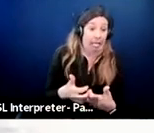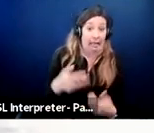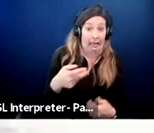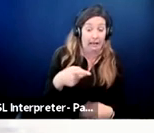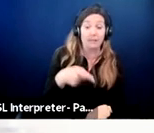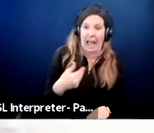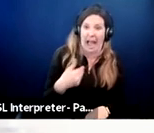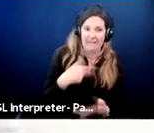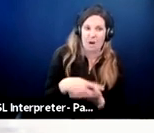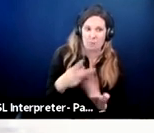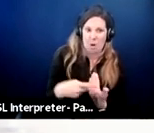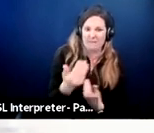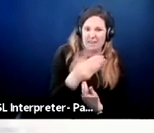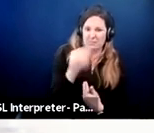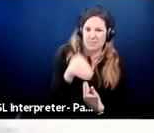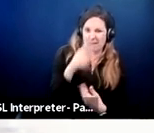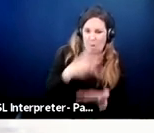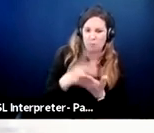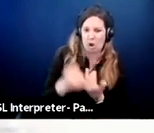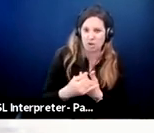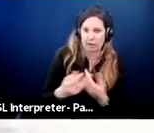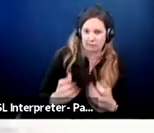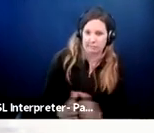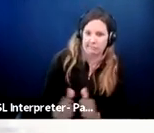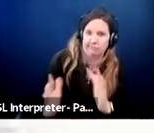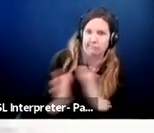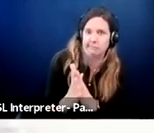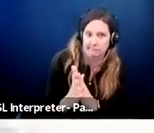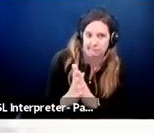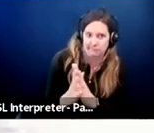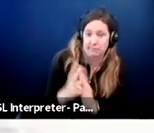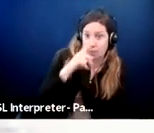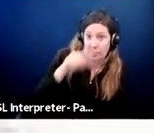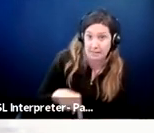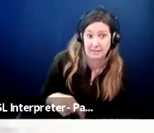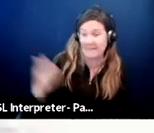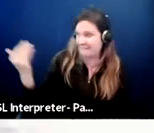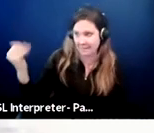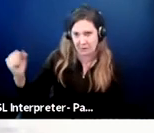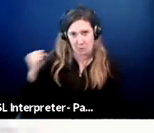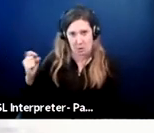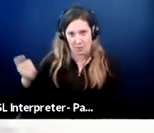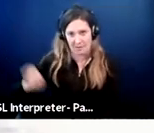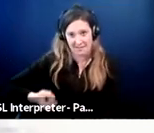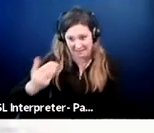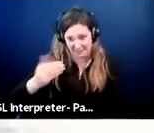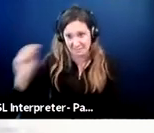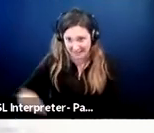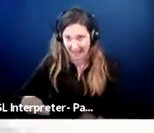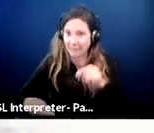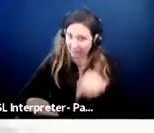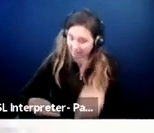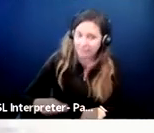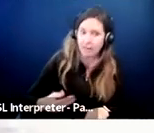up to 15% of the project cost funding, you know, to get that going. The banks won't even give you 15% to set up a project like that. So there's some